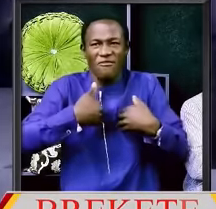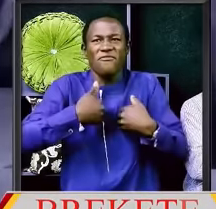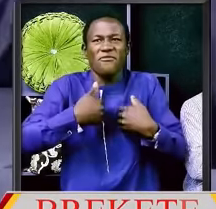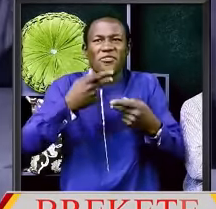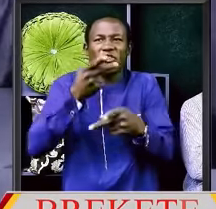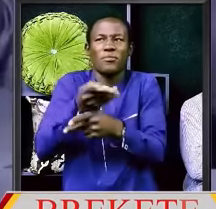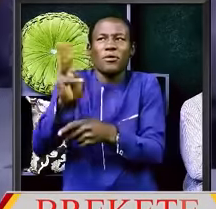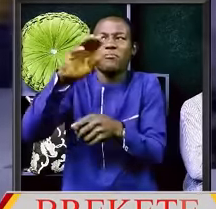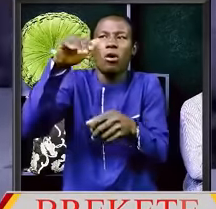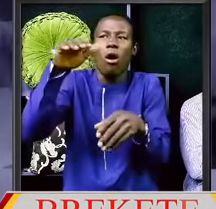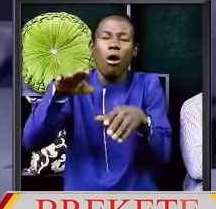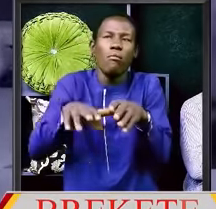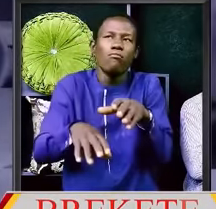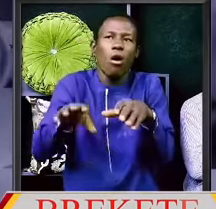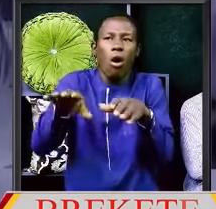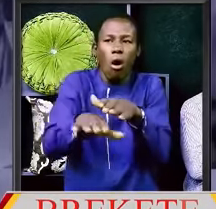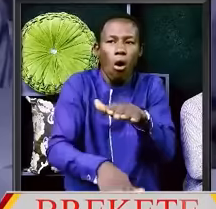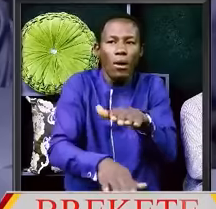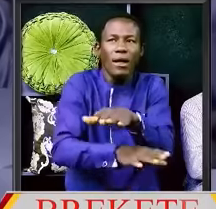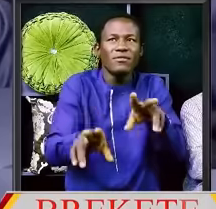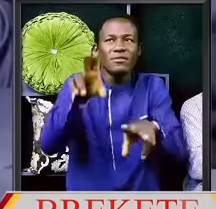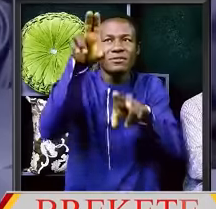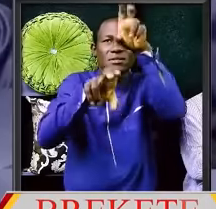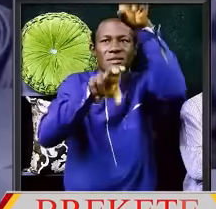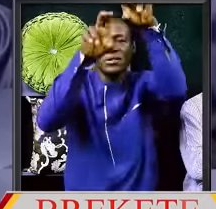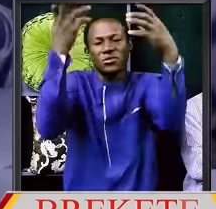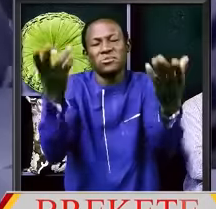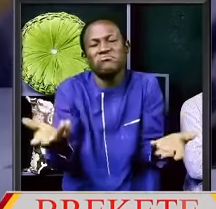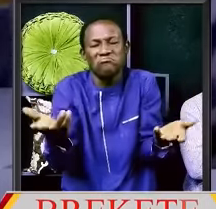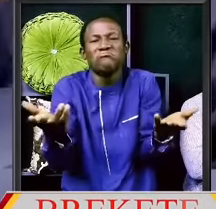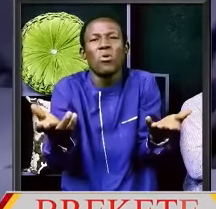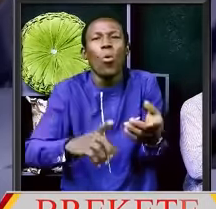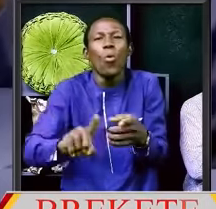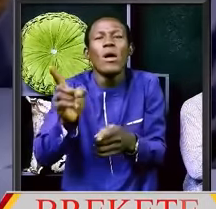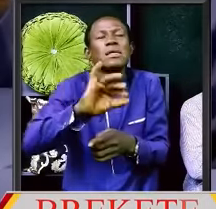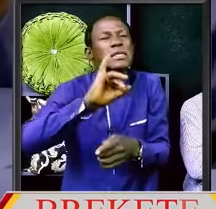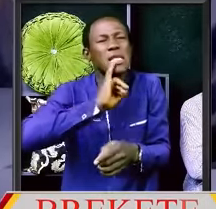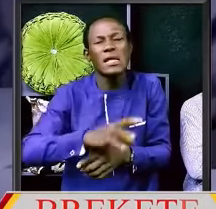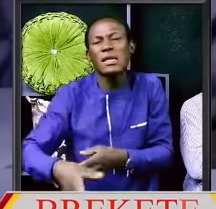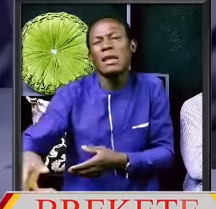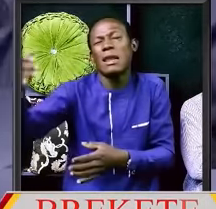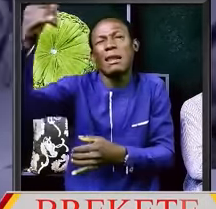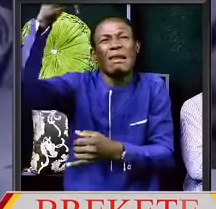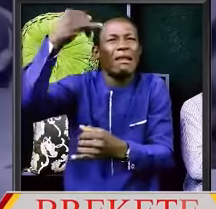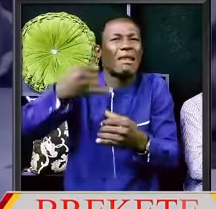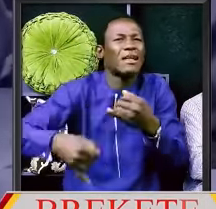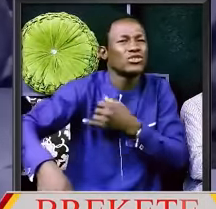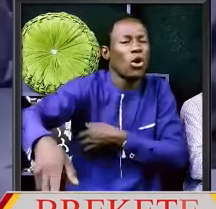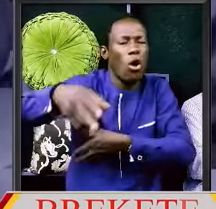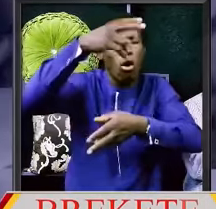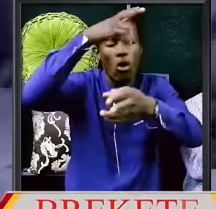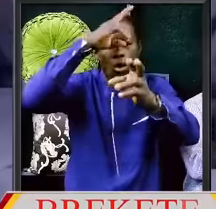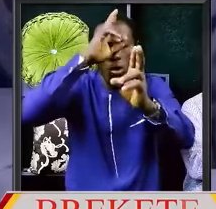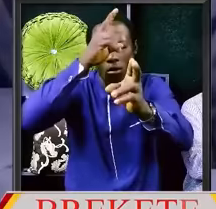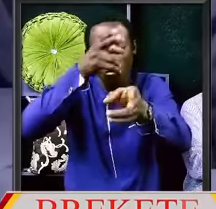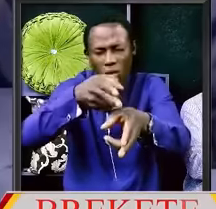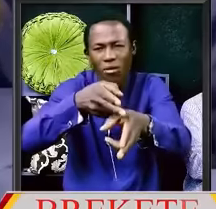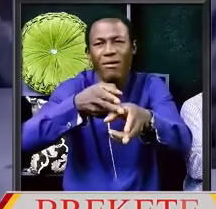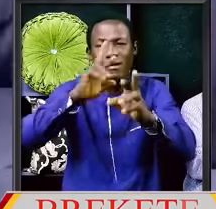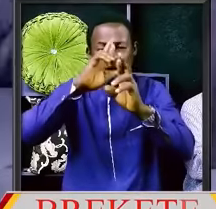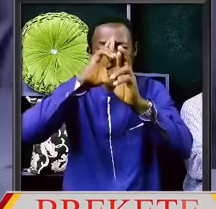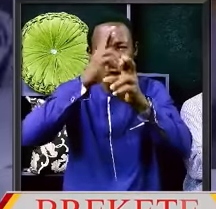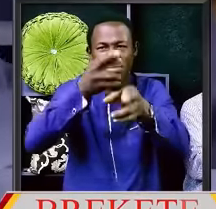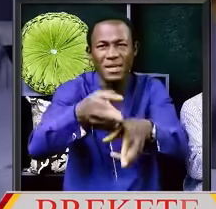saying, inside that house, they love him. Where is the last honor? Where is the last respect? Love him. They care for him. They like